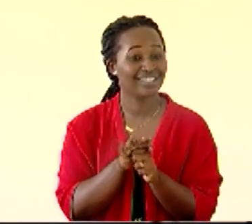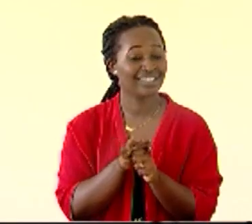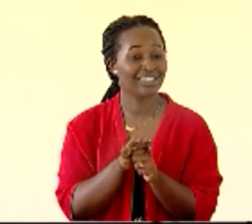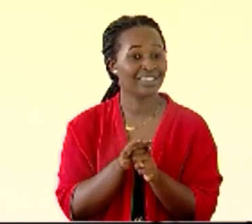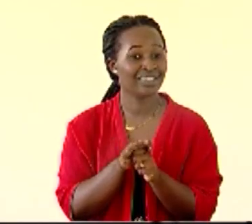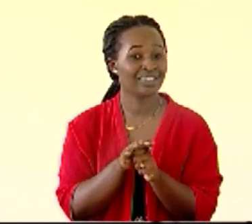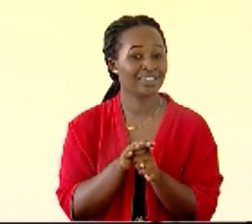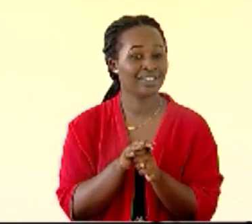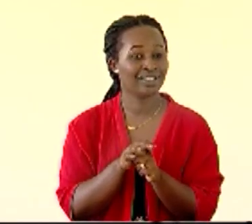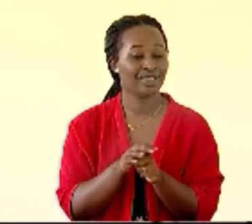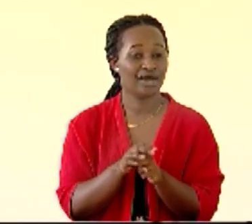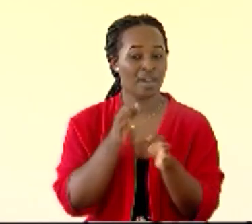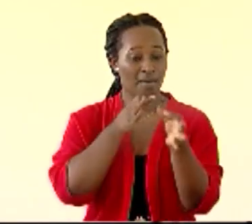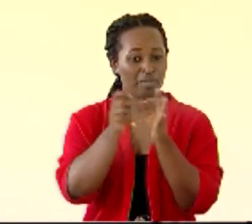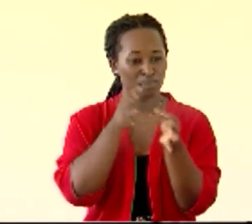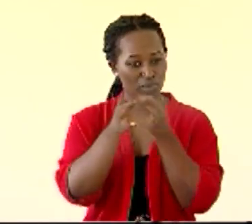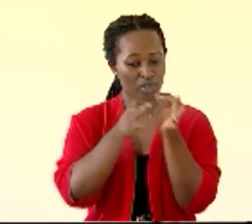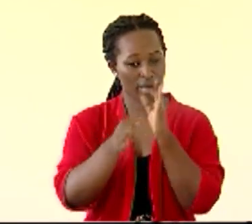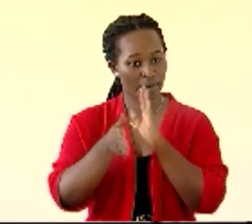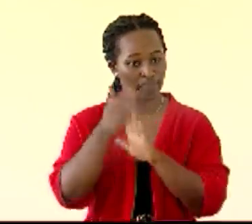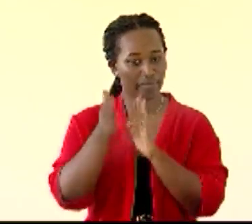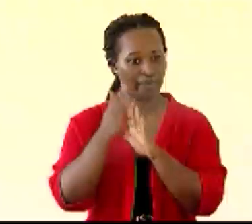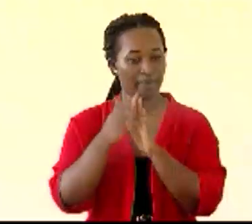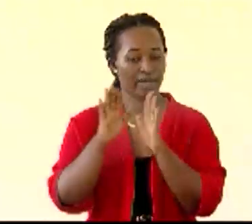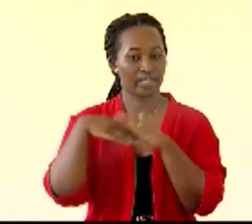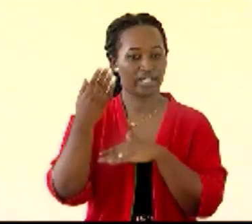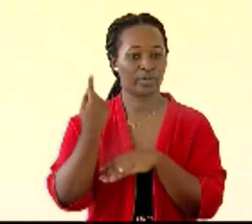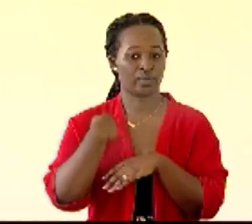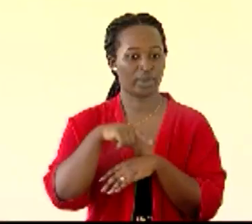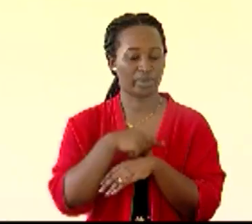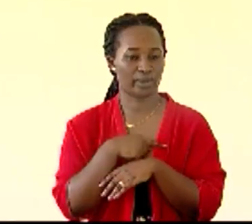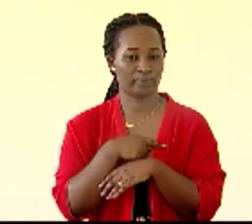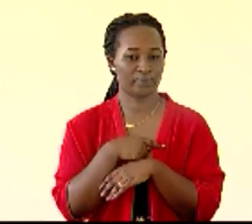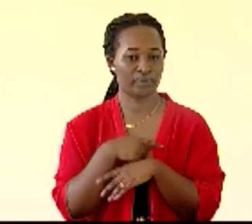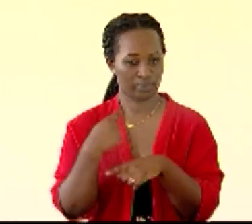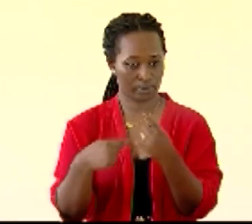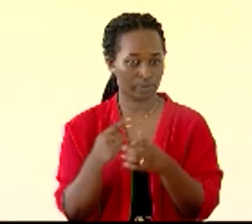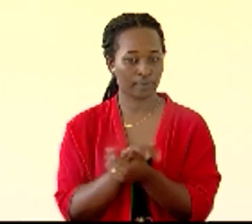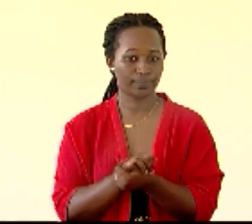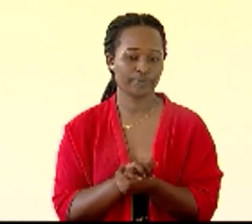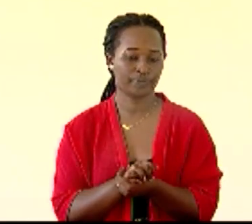So make an outline so quickly, and we go through this now.